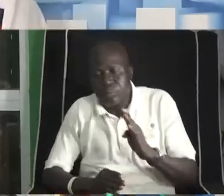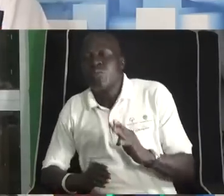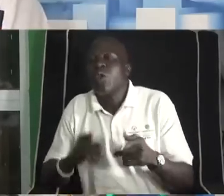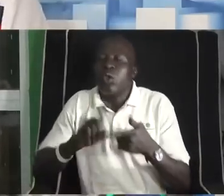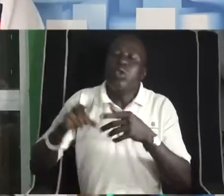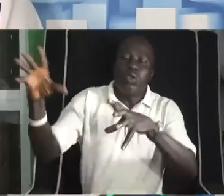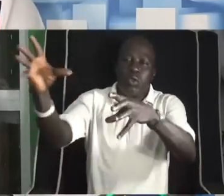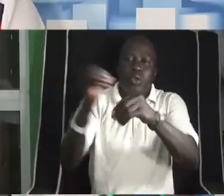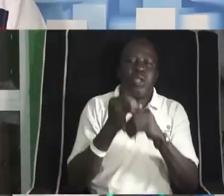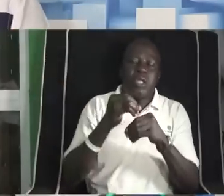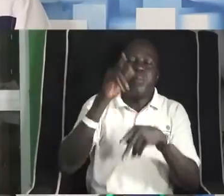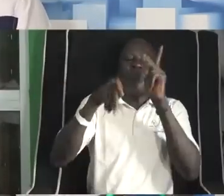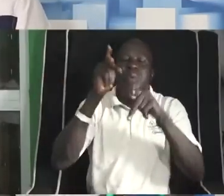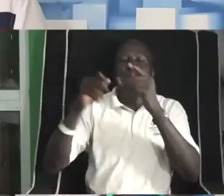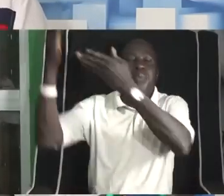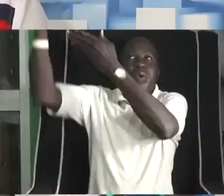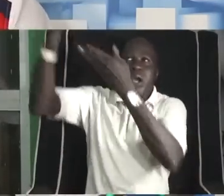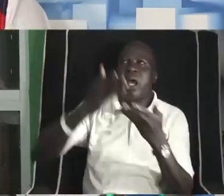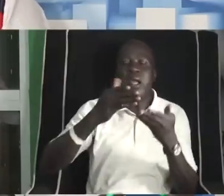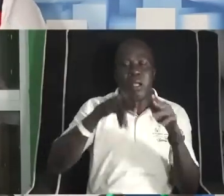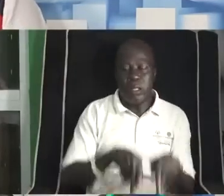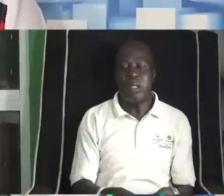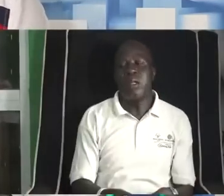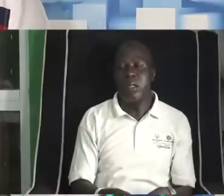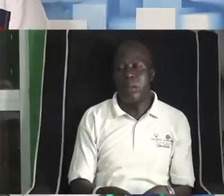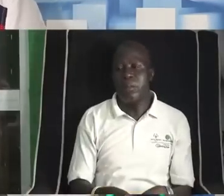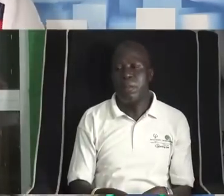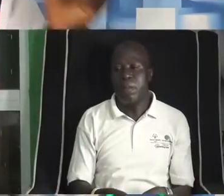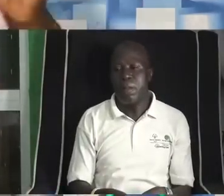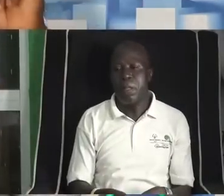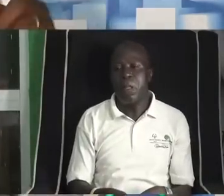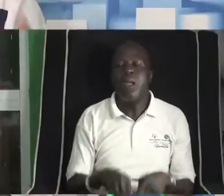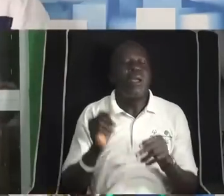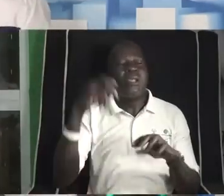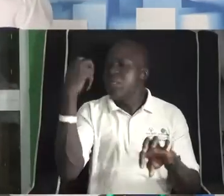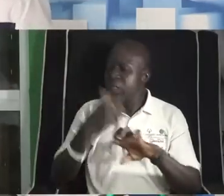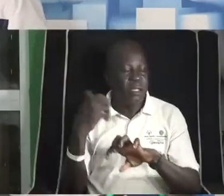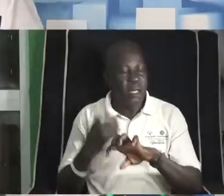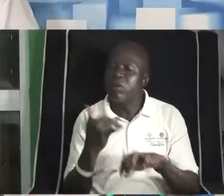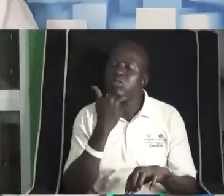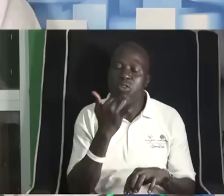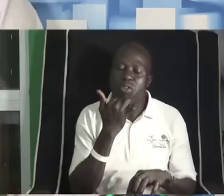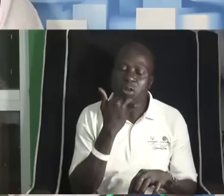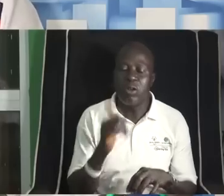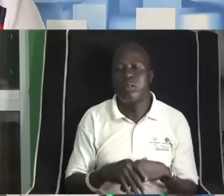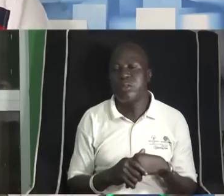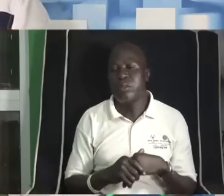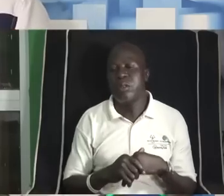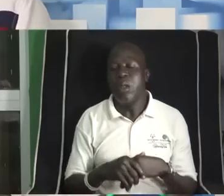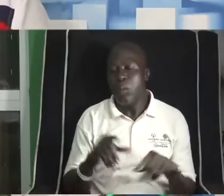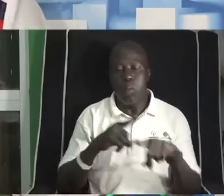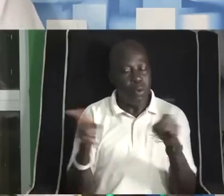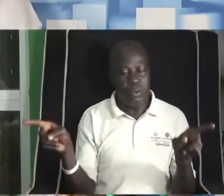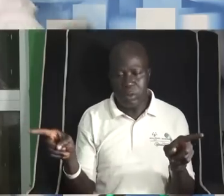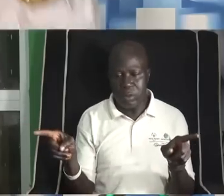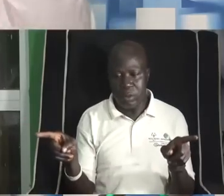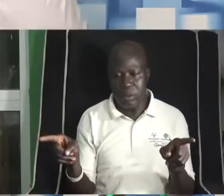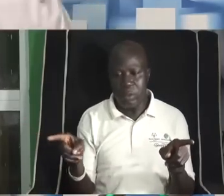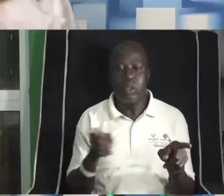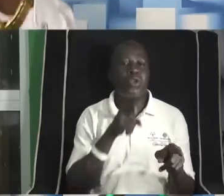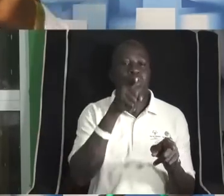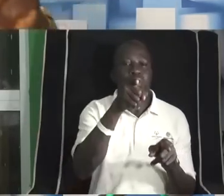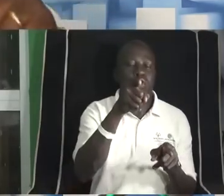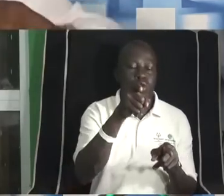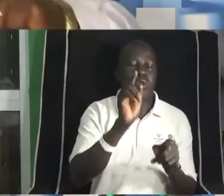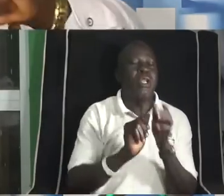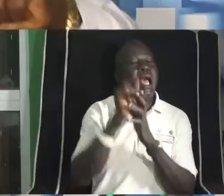mu eniyan to wa loke wale. To bring the people on, in higher places down. He is very, very dangerous. Sugar. Then, iwo to